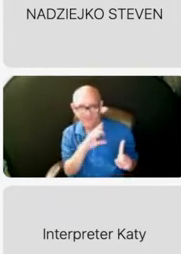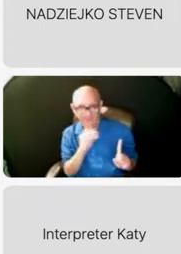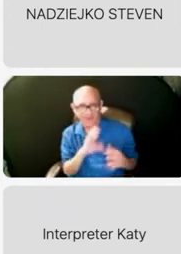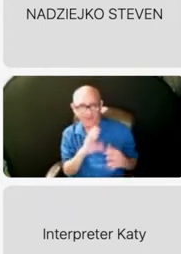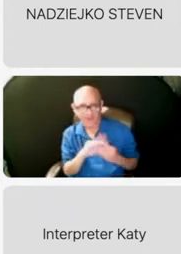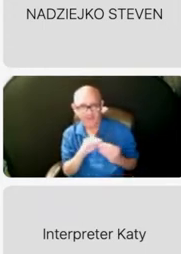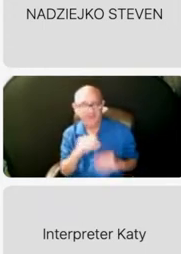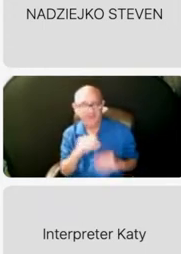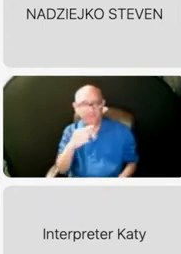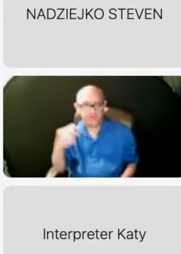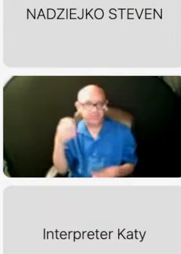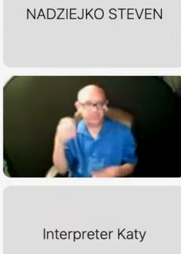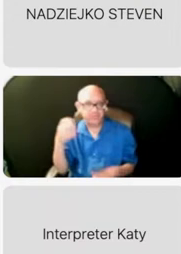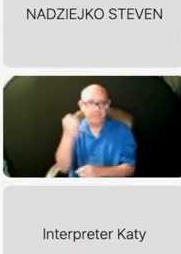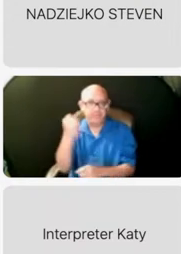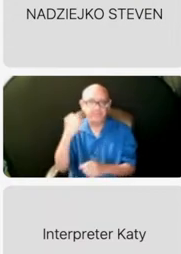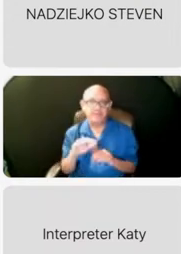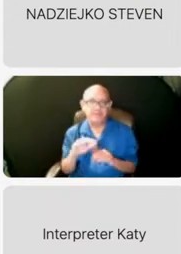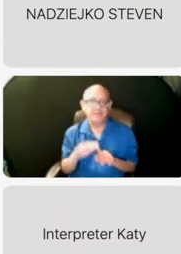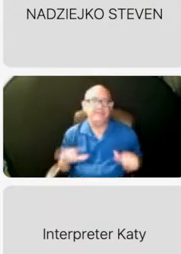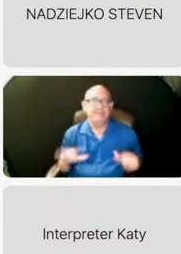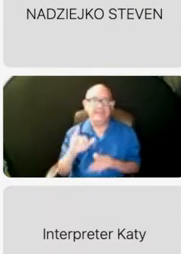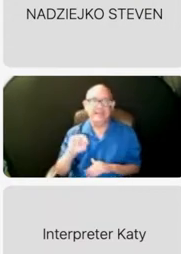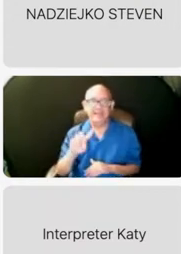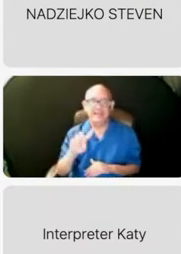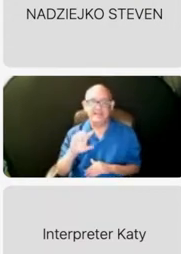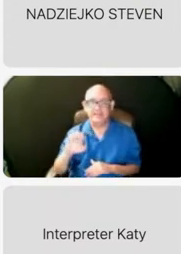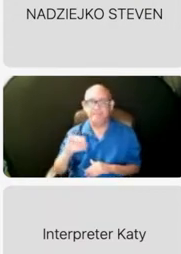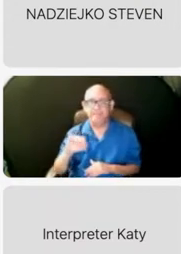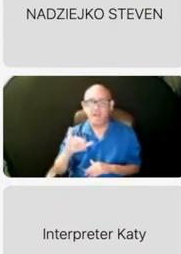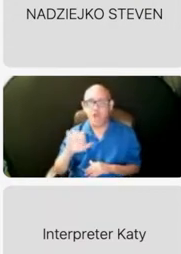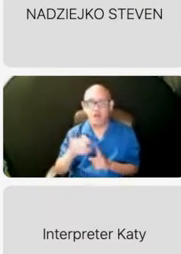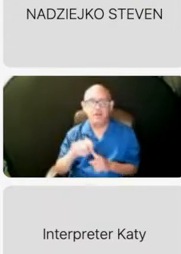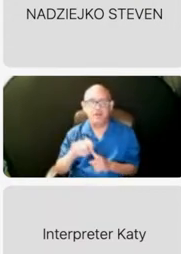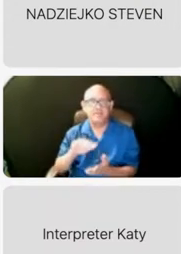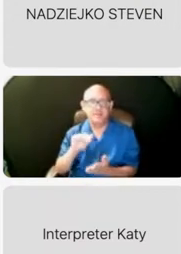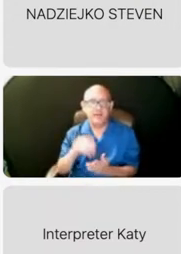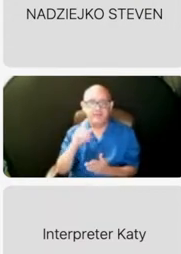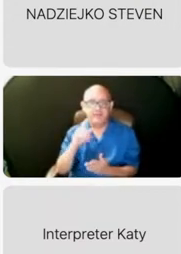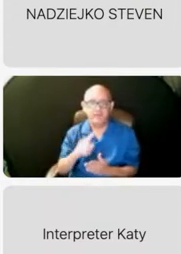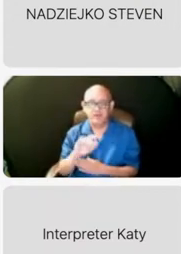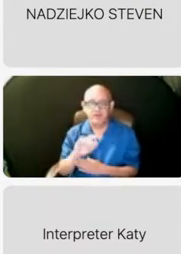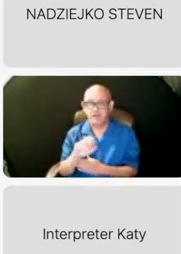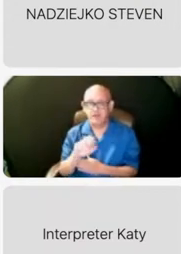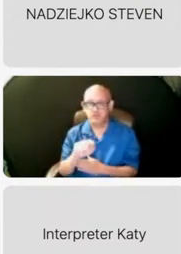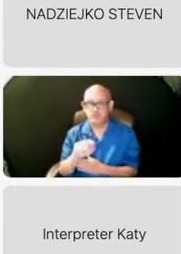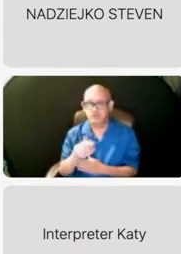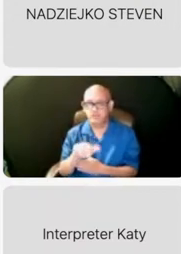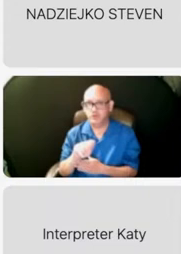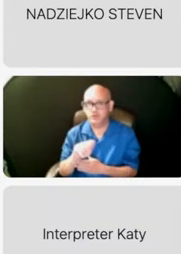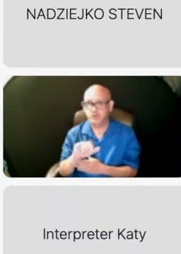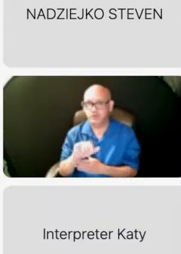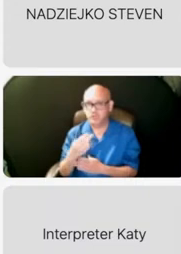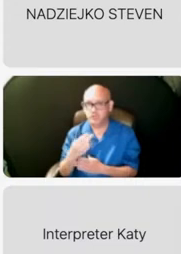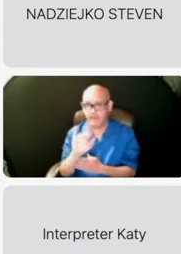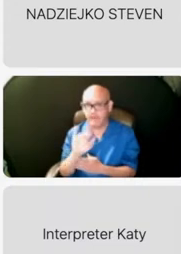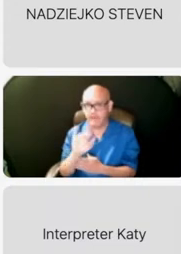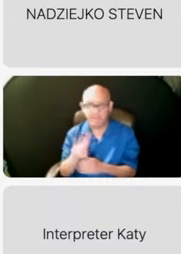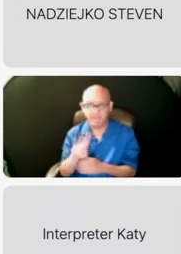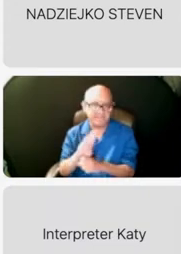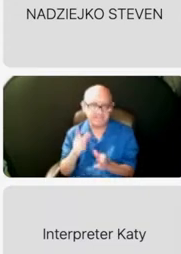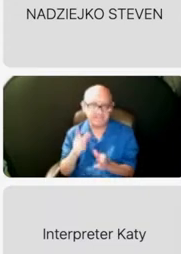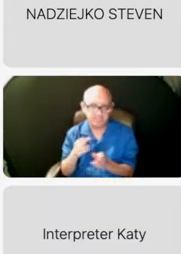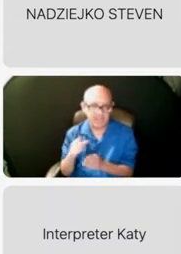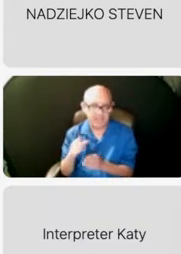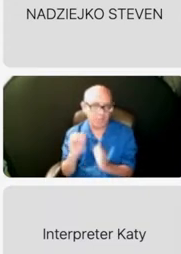empire center for in uh entrepreneurship business plan competition winning five thousand dollars